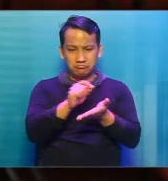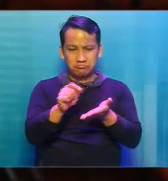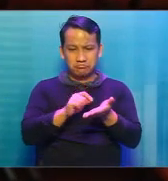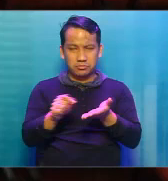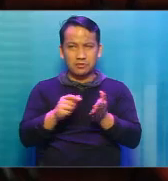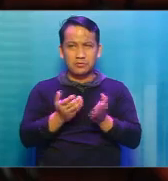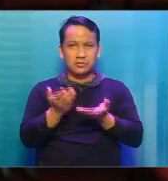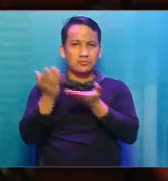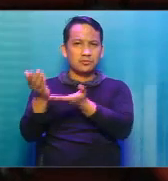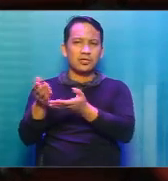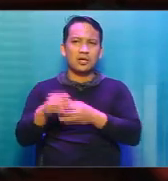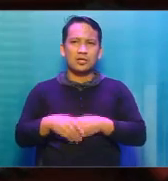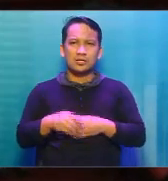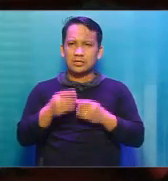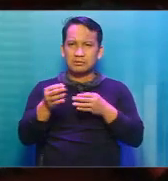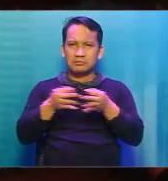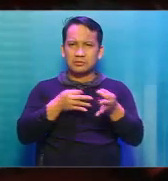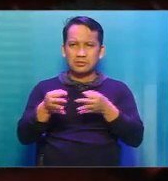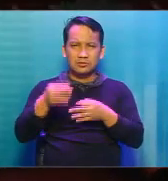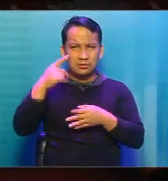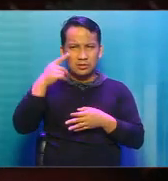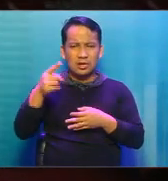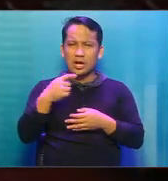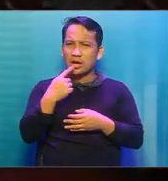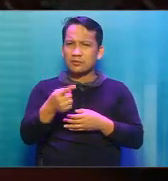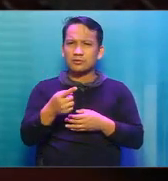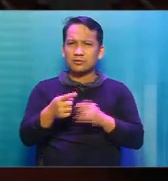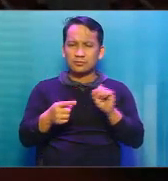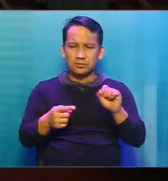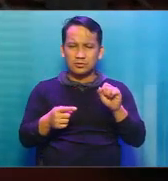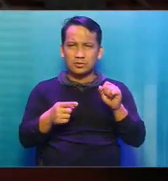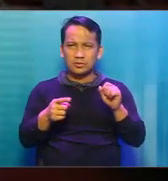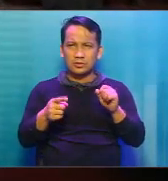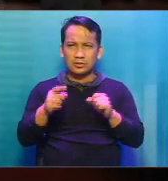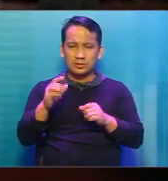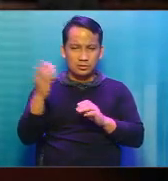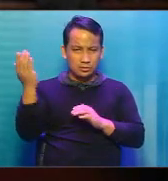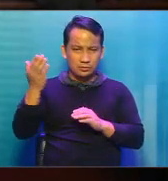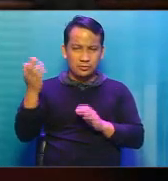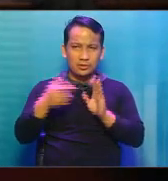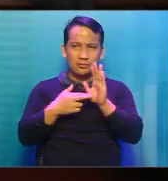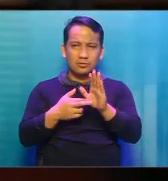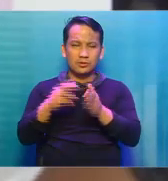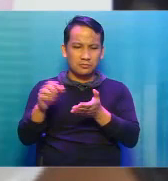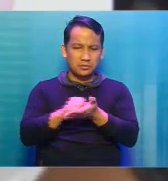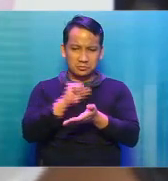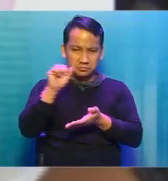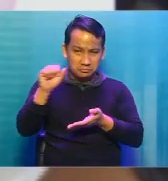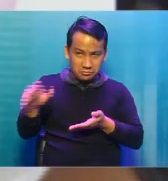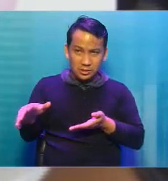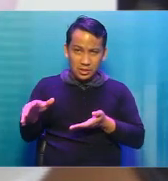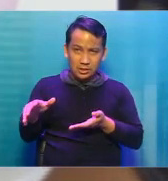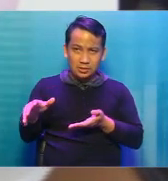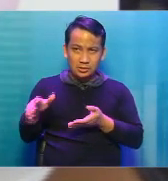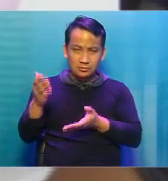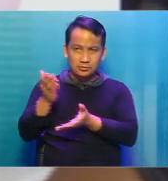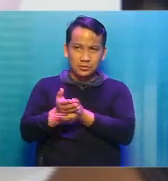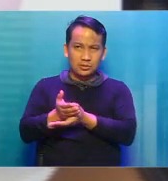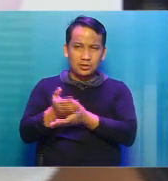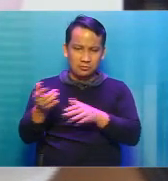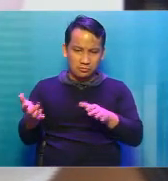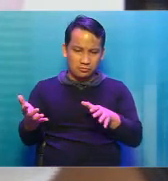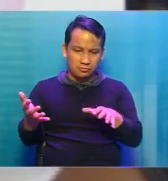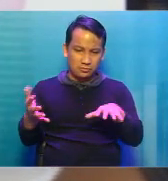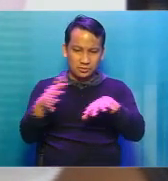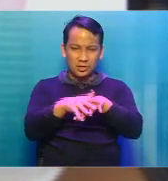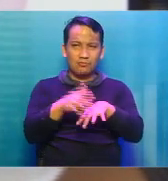Hindi na idinetalya ni Peralta ang dahilan, pero ayon sa tagapagsalita ng Korte Suprema, ibinasura ang petition for intervention dahil